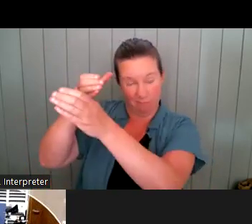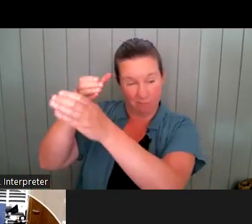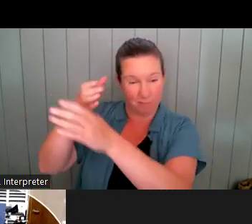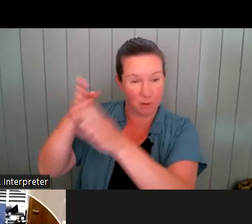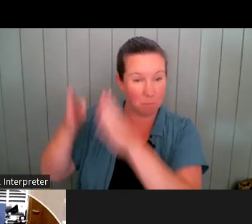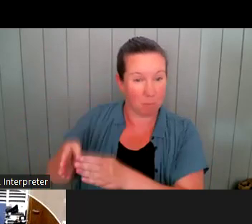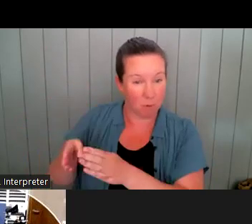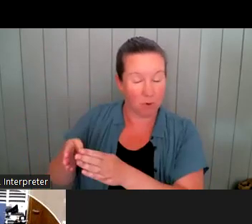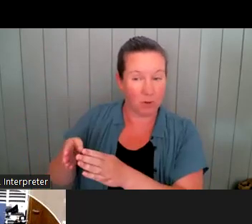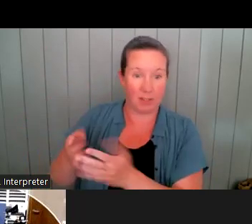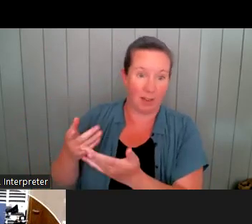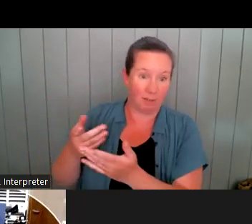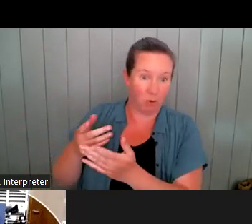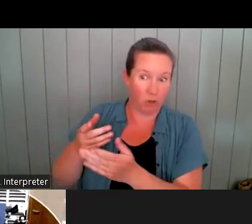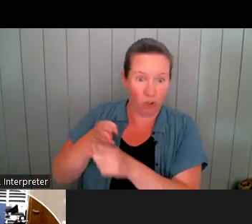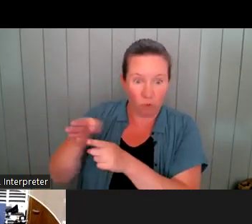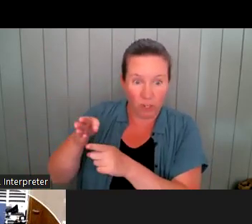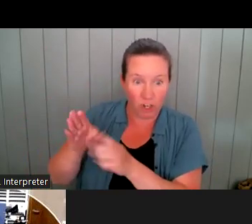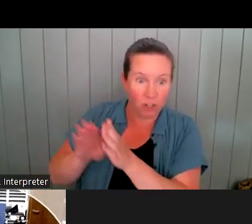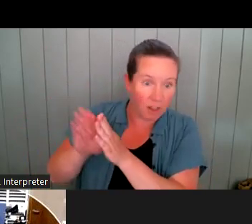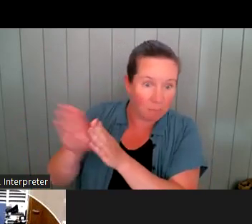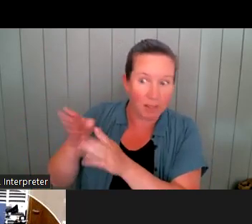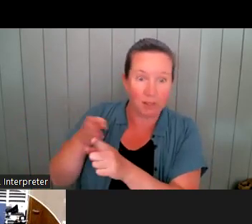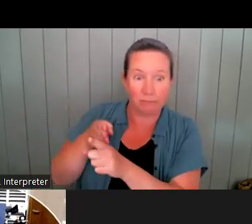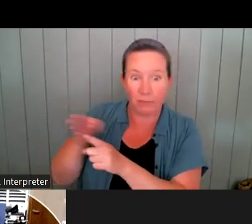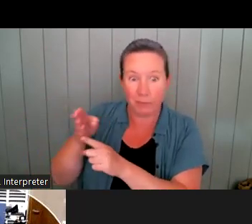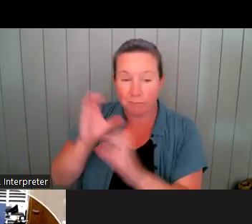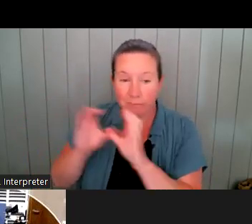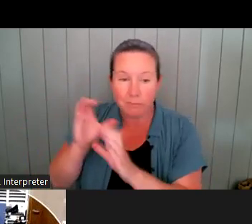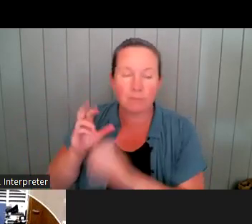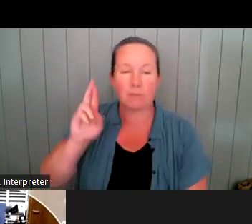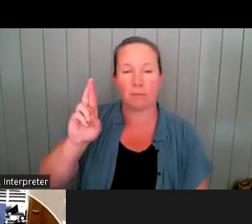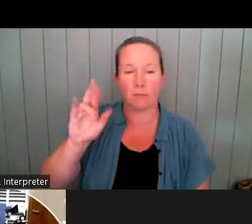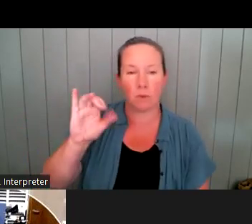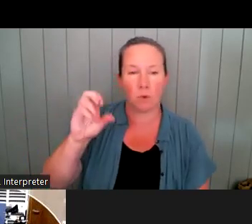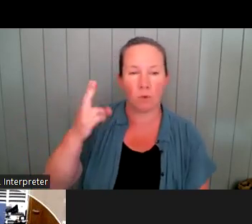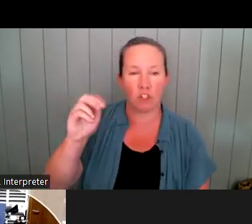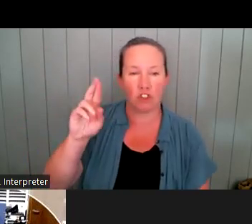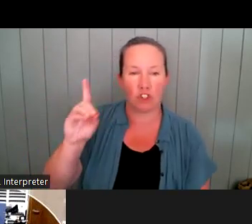Richard Bowles, the author of What Color is Your Parachute,